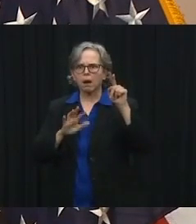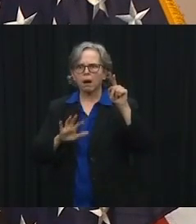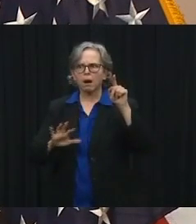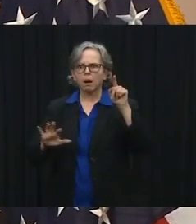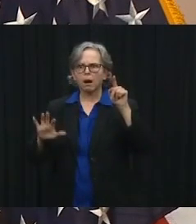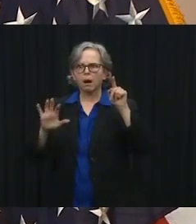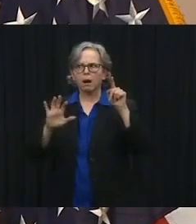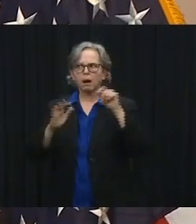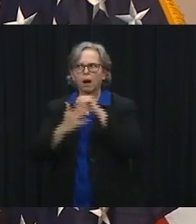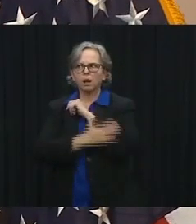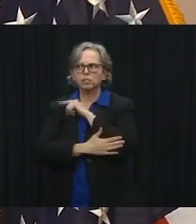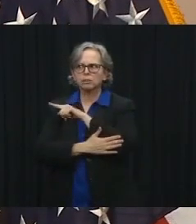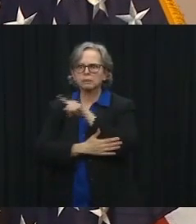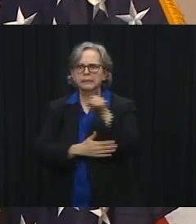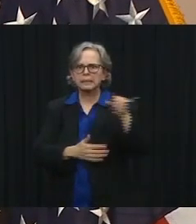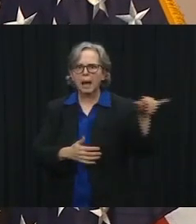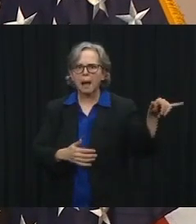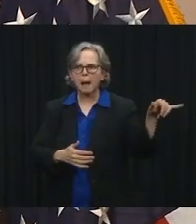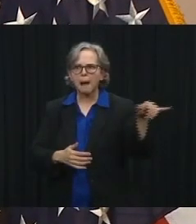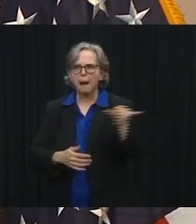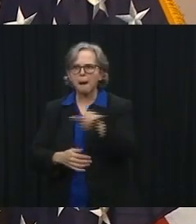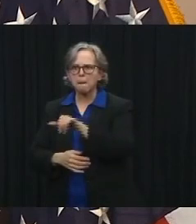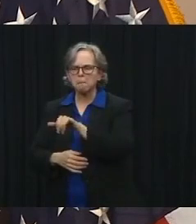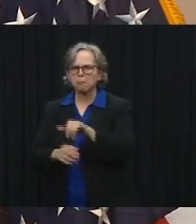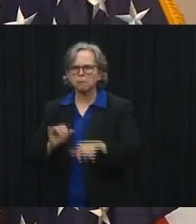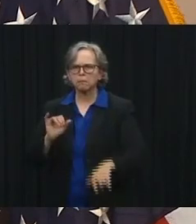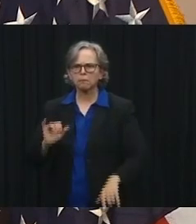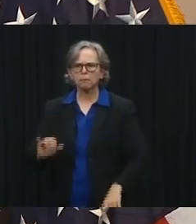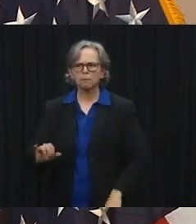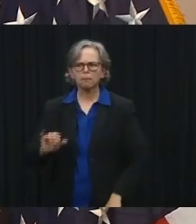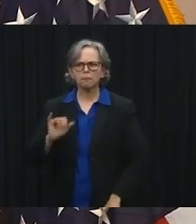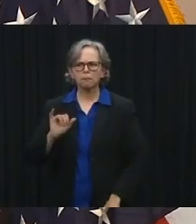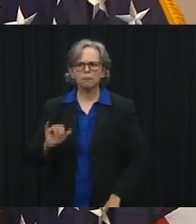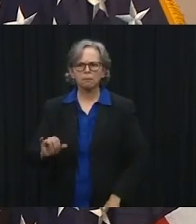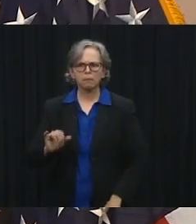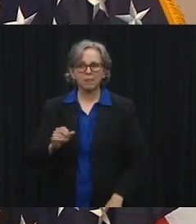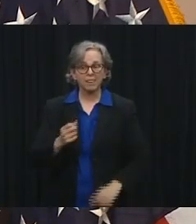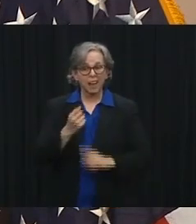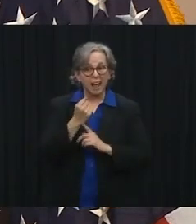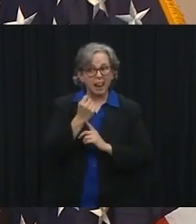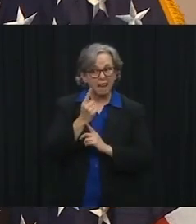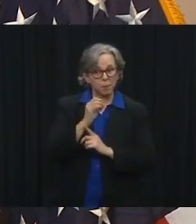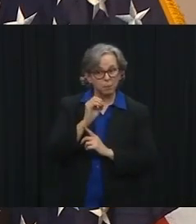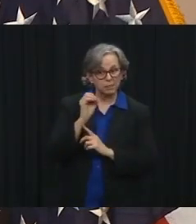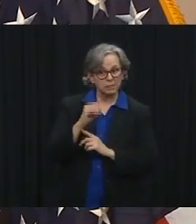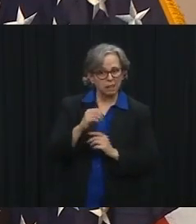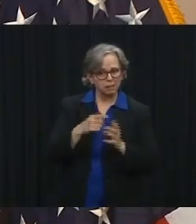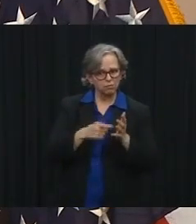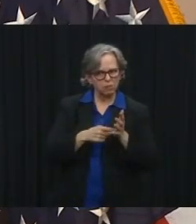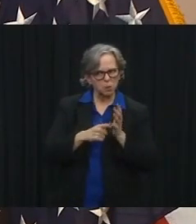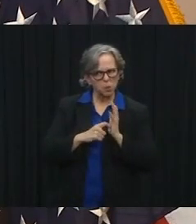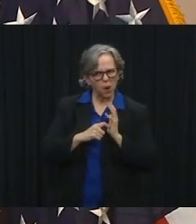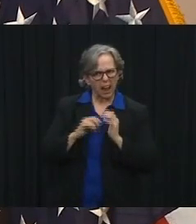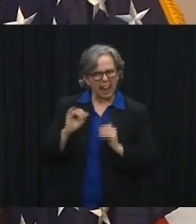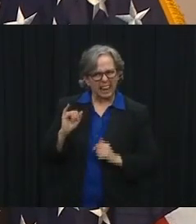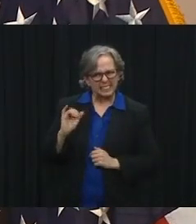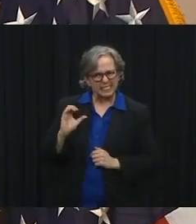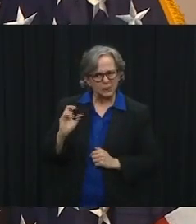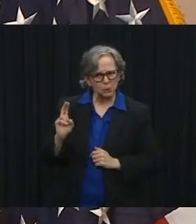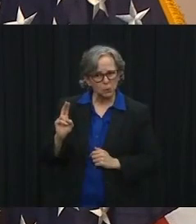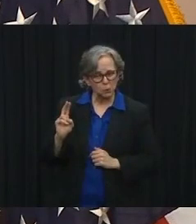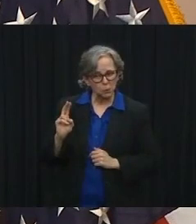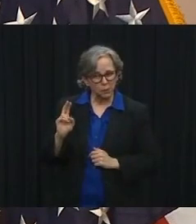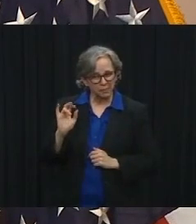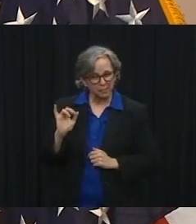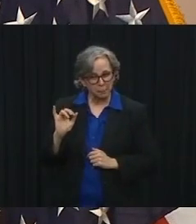course, 11% of our cases have needed the ICU. And the ICU, folks, is our focus through this. It's all